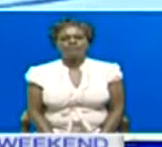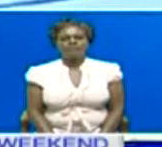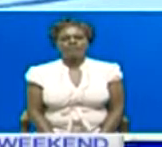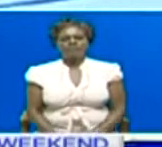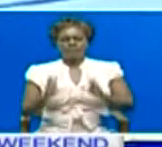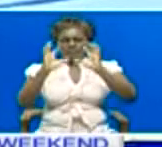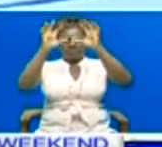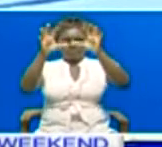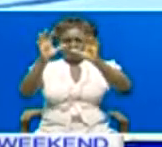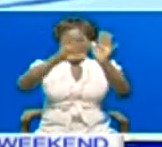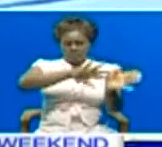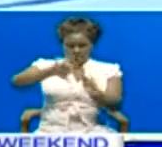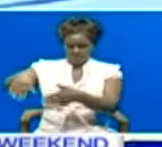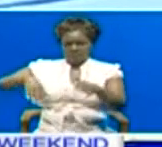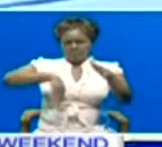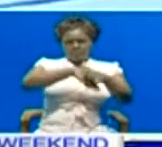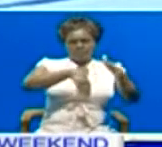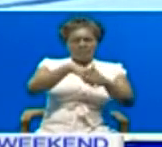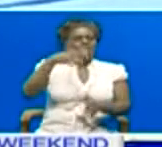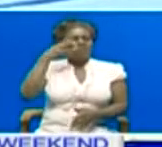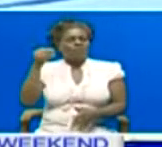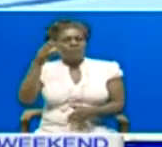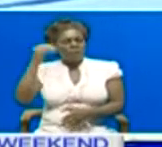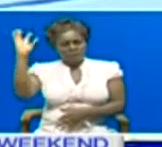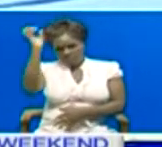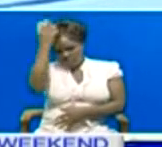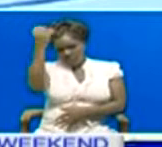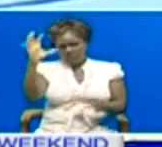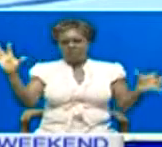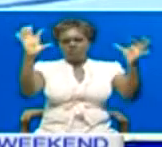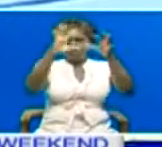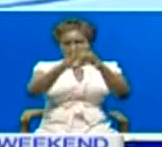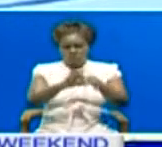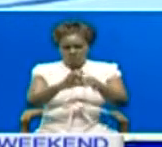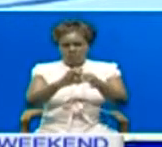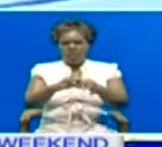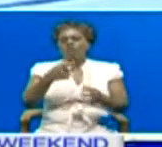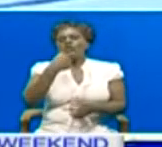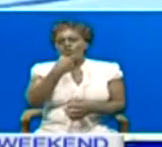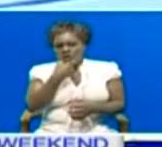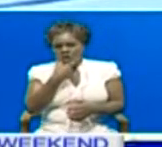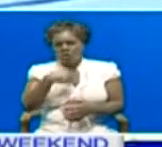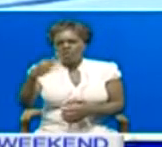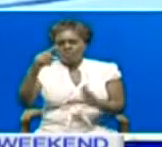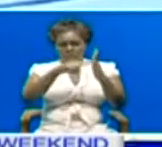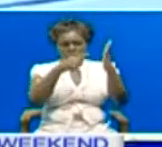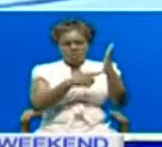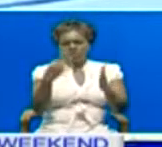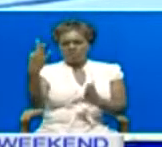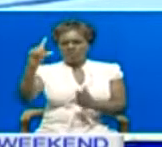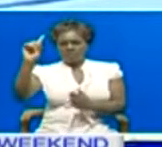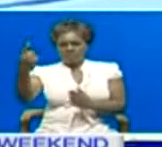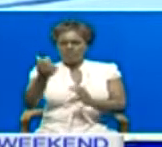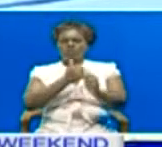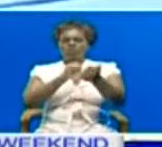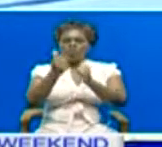From basketball, let's move on to football. Sofapaka and Bandari joined the league pace setters Gor Mahia on 3 points after the first round